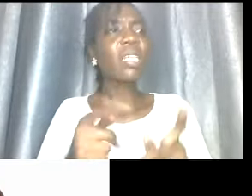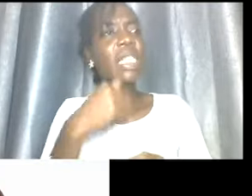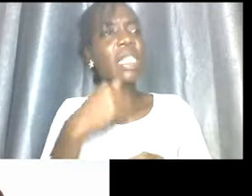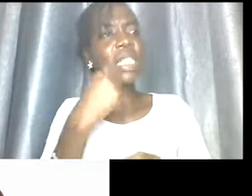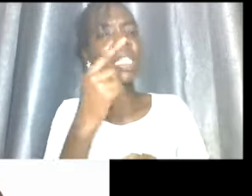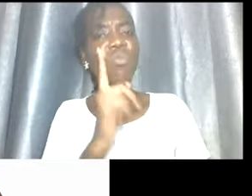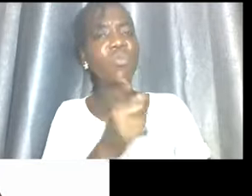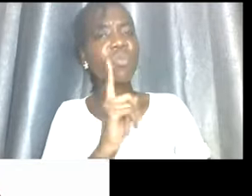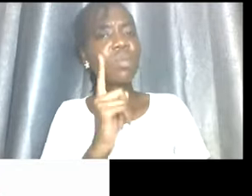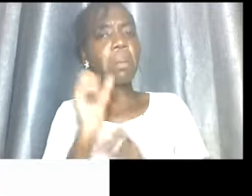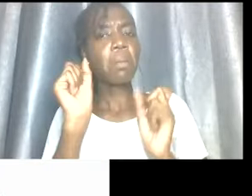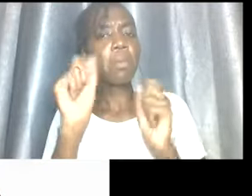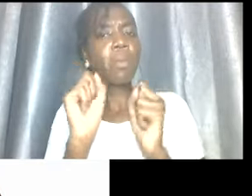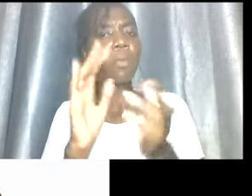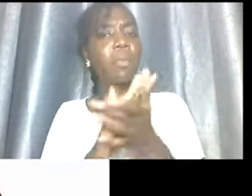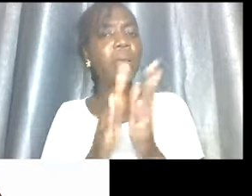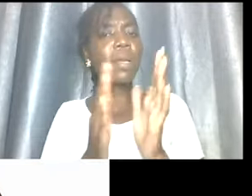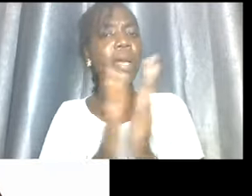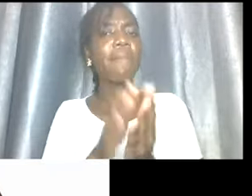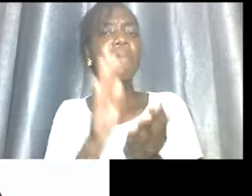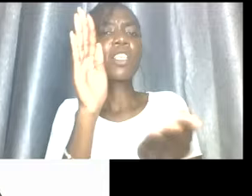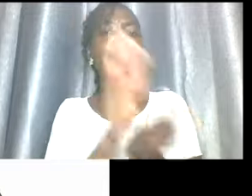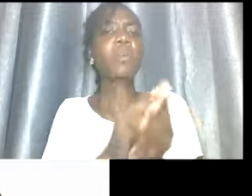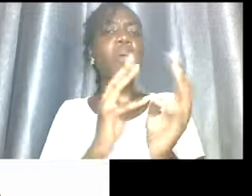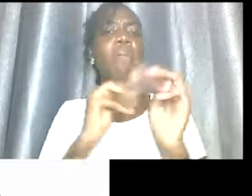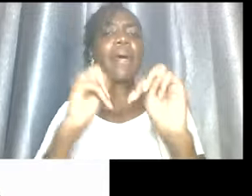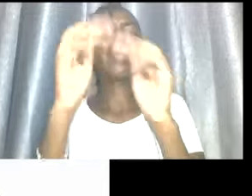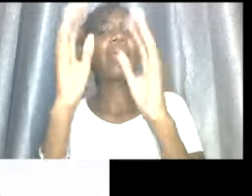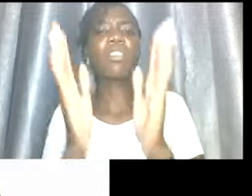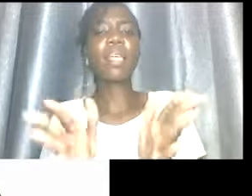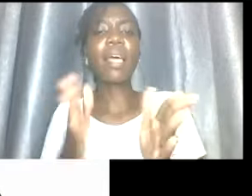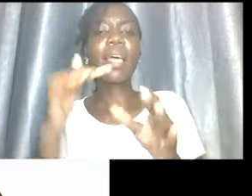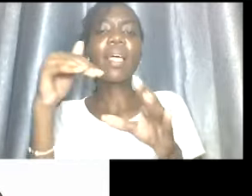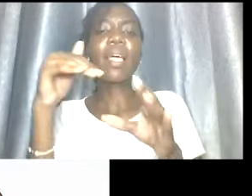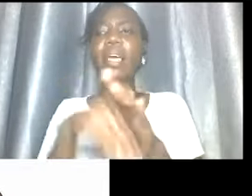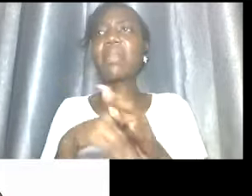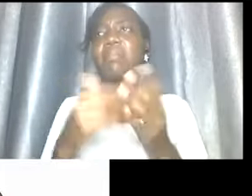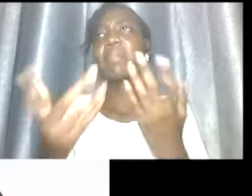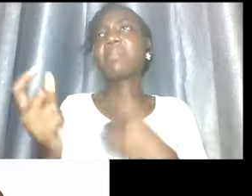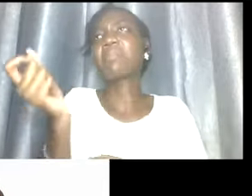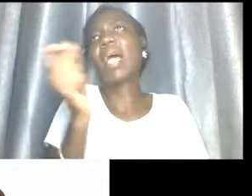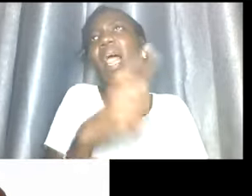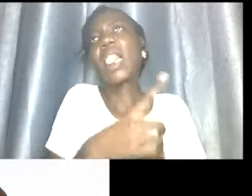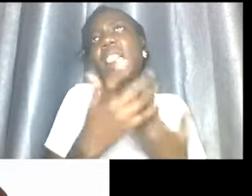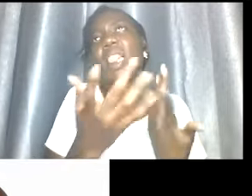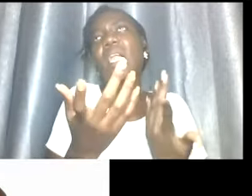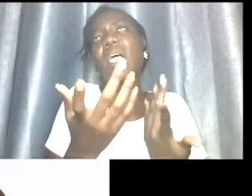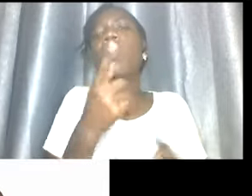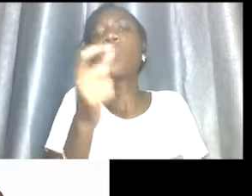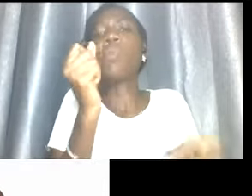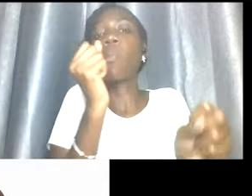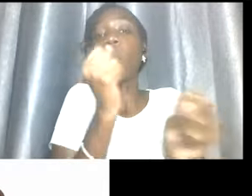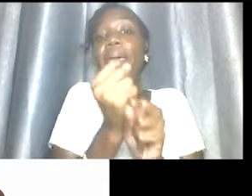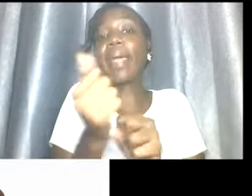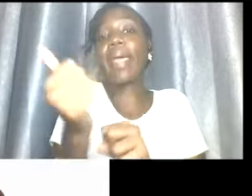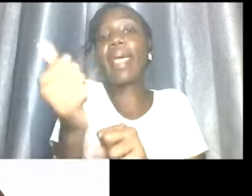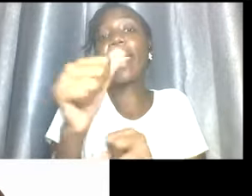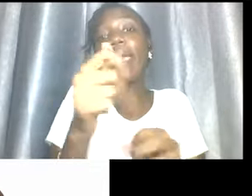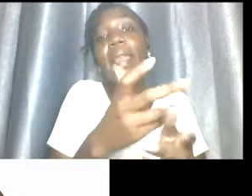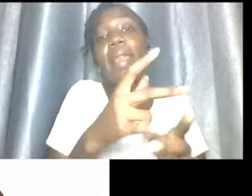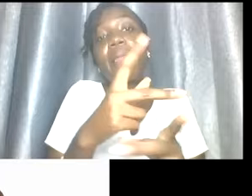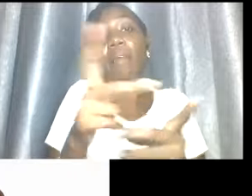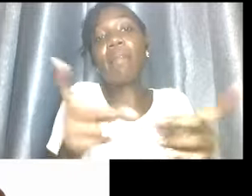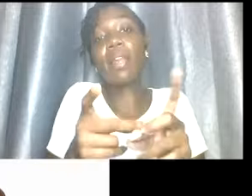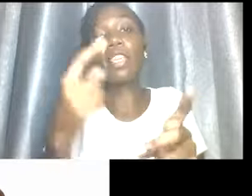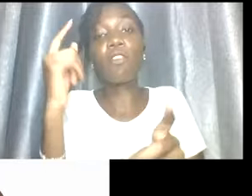can become a store manager within a matter of months, making anywhere from $1,000